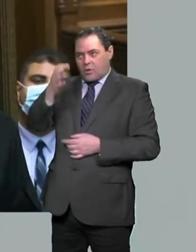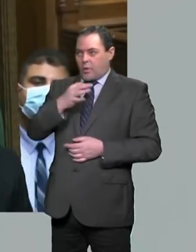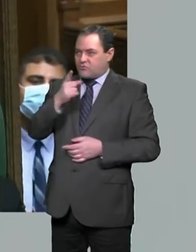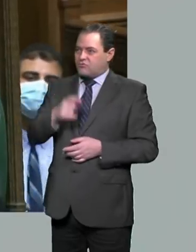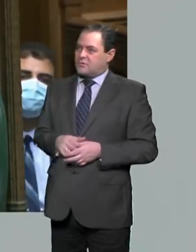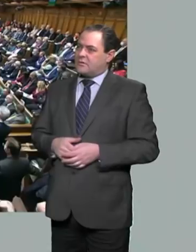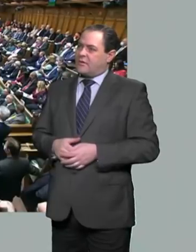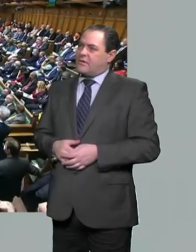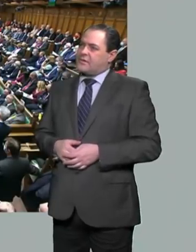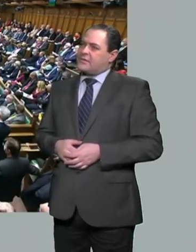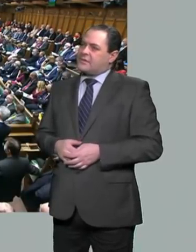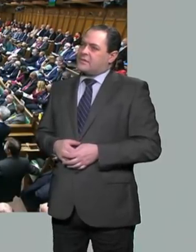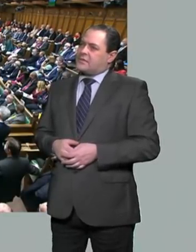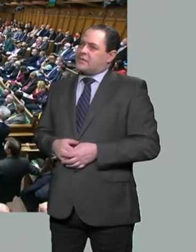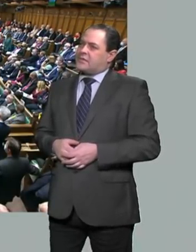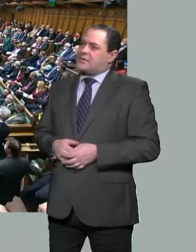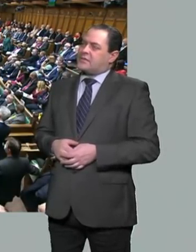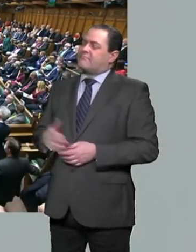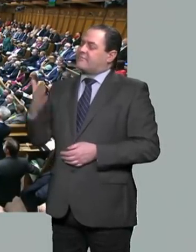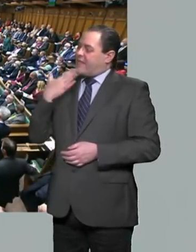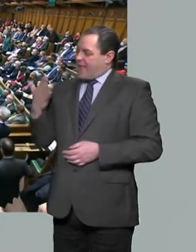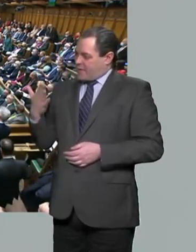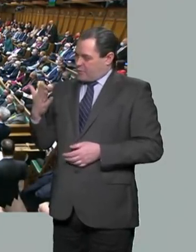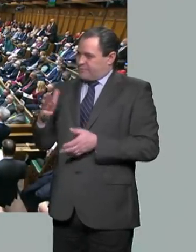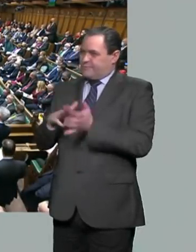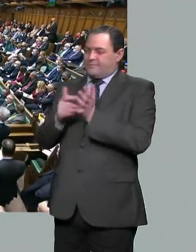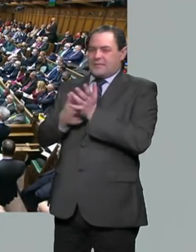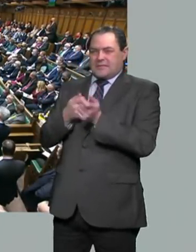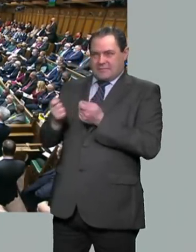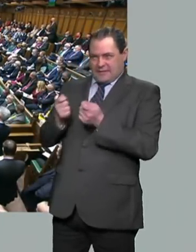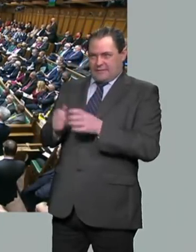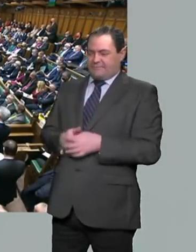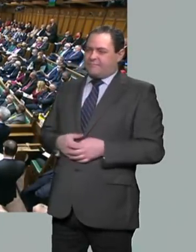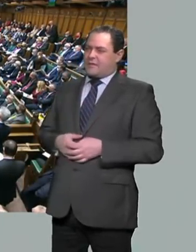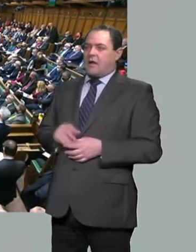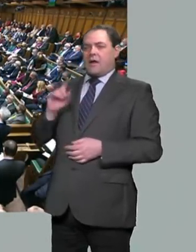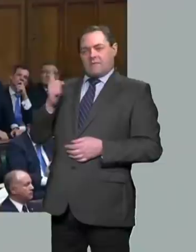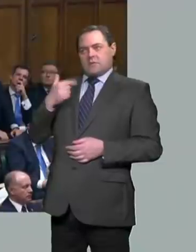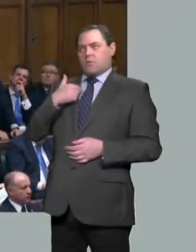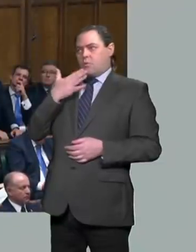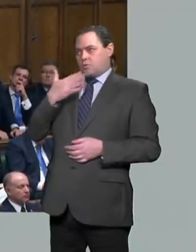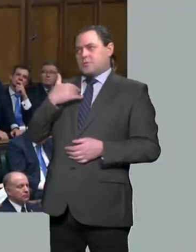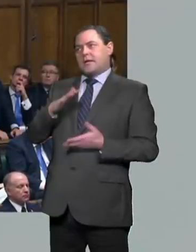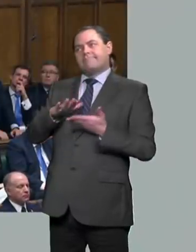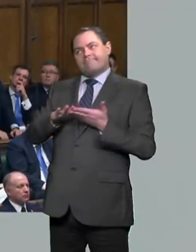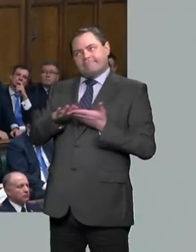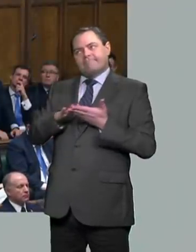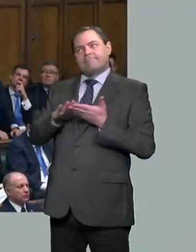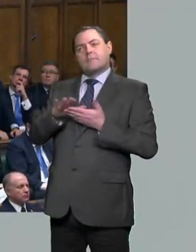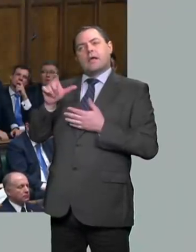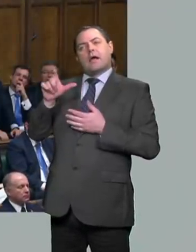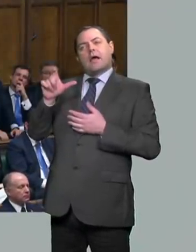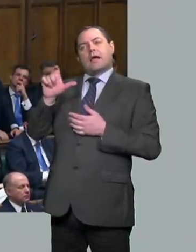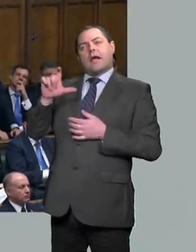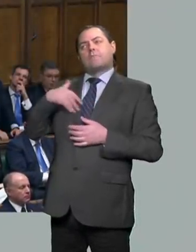Caroline Dinage. Thank you very much, Mr. Speaker. I'd like to, first of all, give my condolences to the Right Honourable Member for Camberwell and